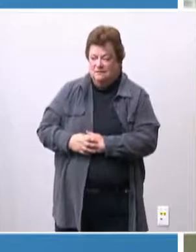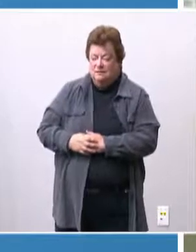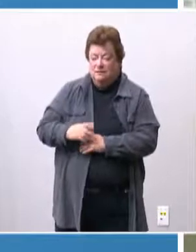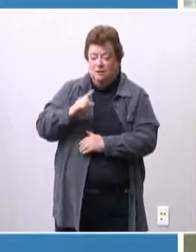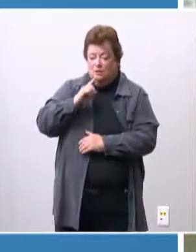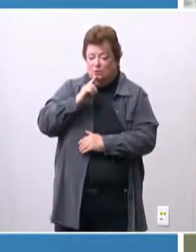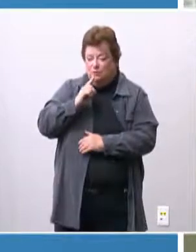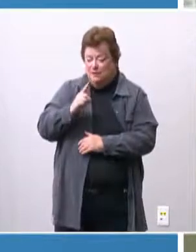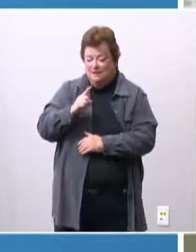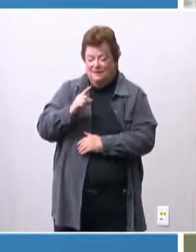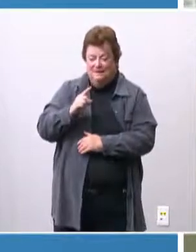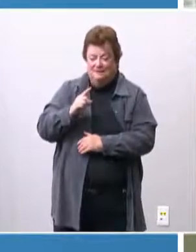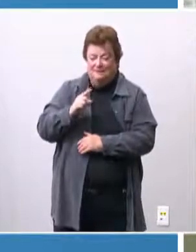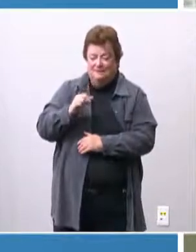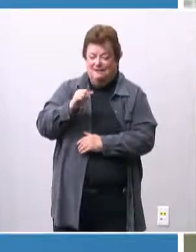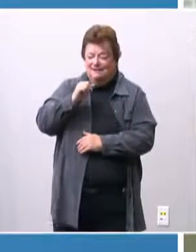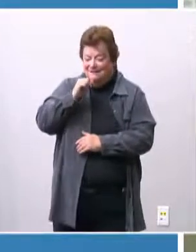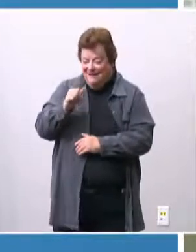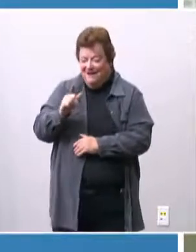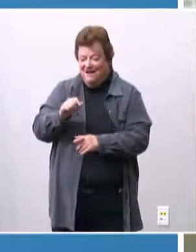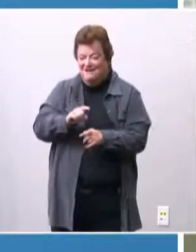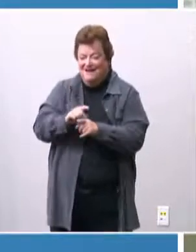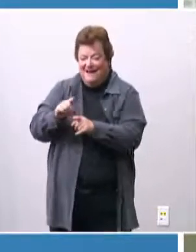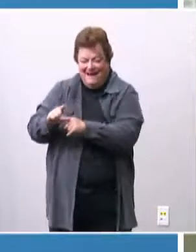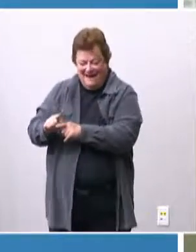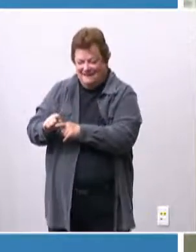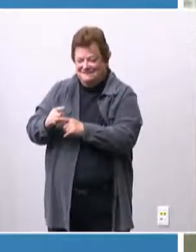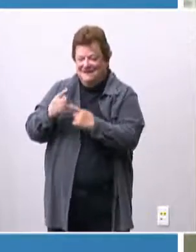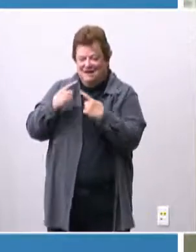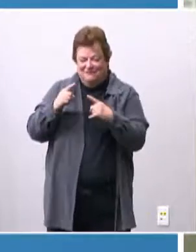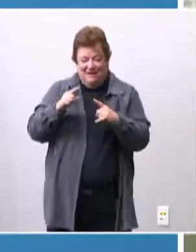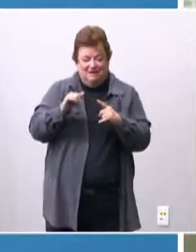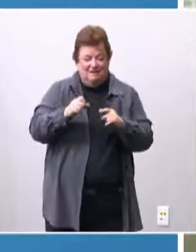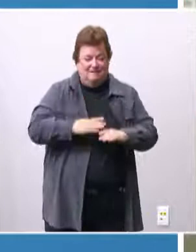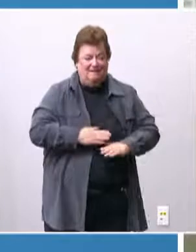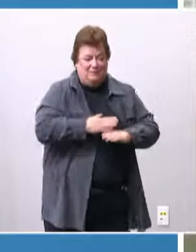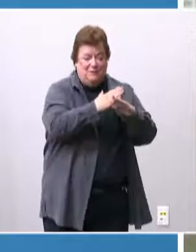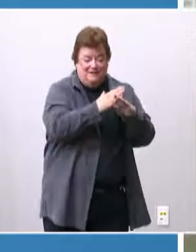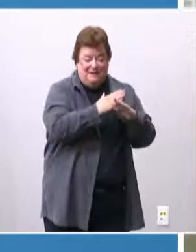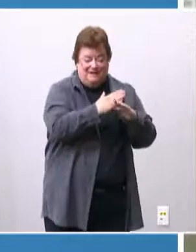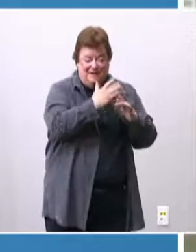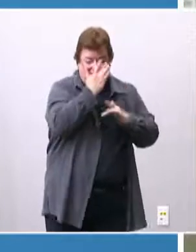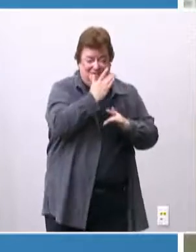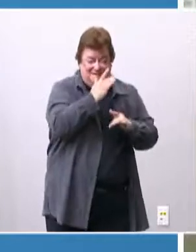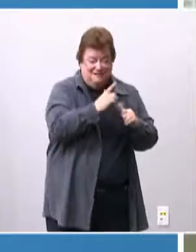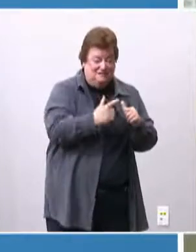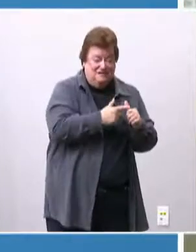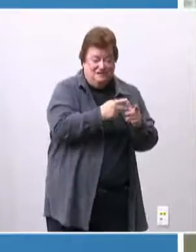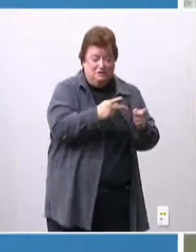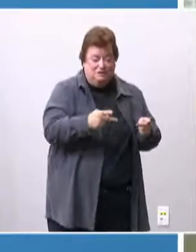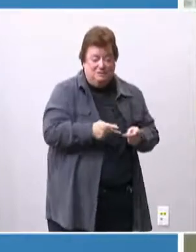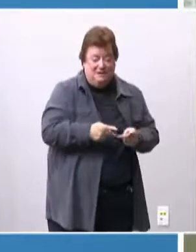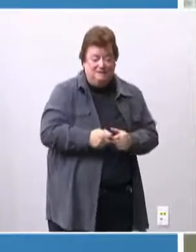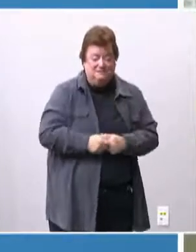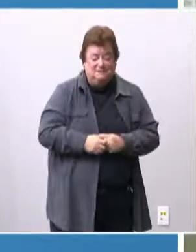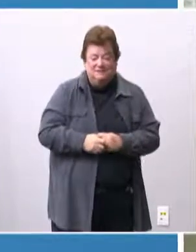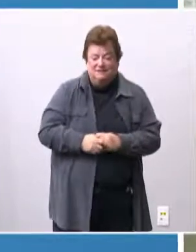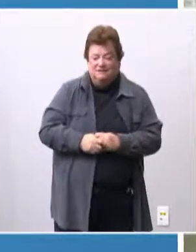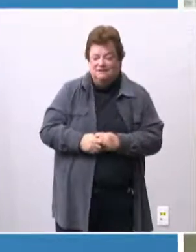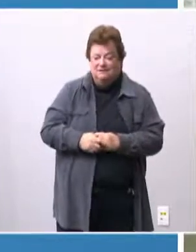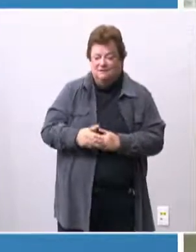not nearly as effective as it is at preventing the disease in the first place. And so those things that we do,